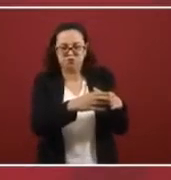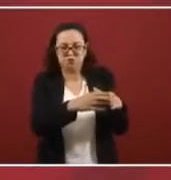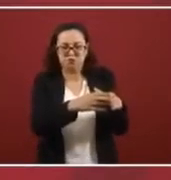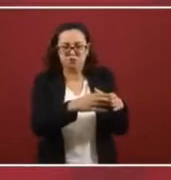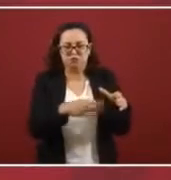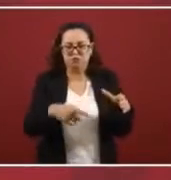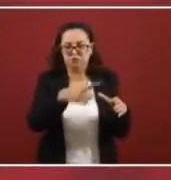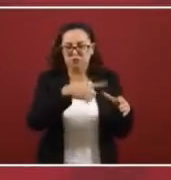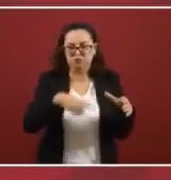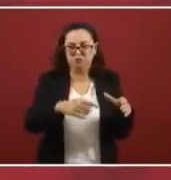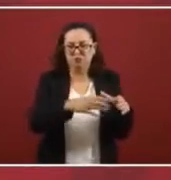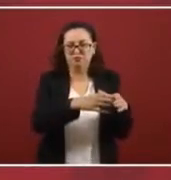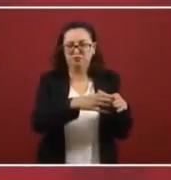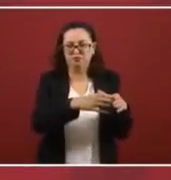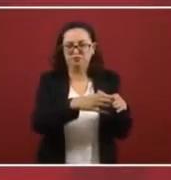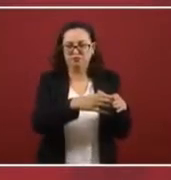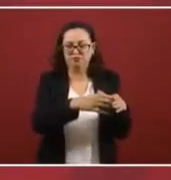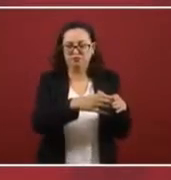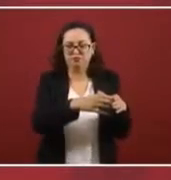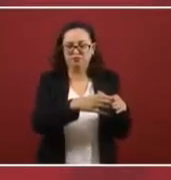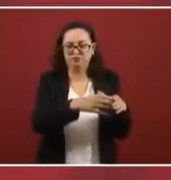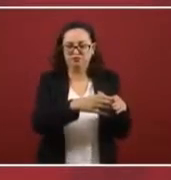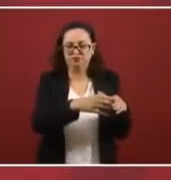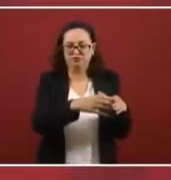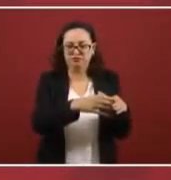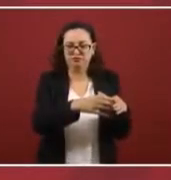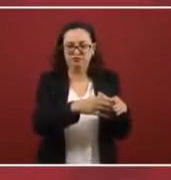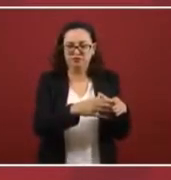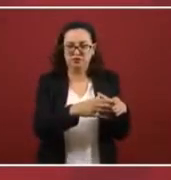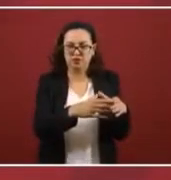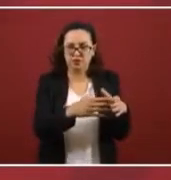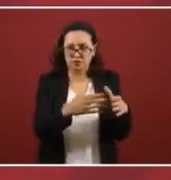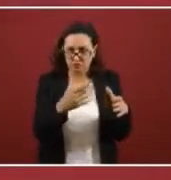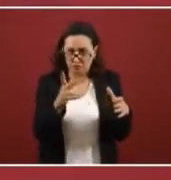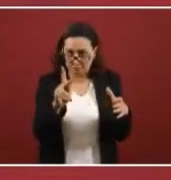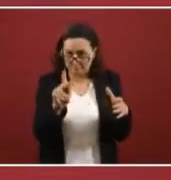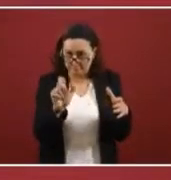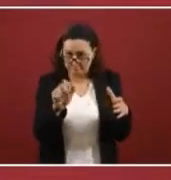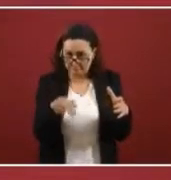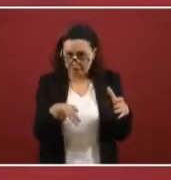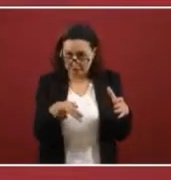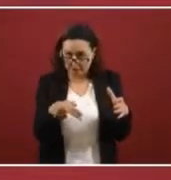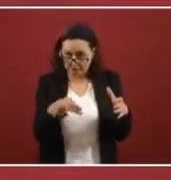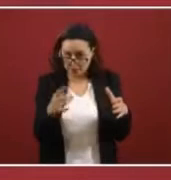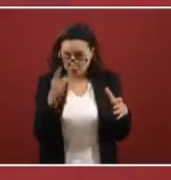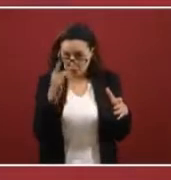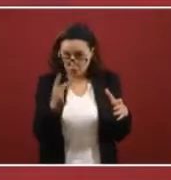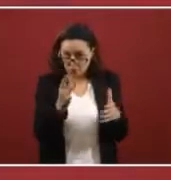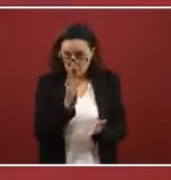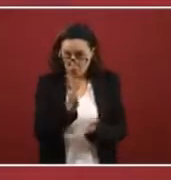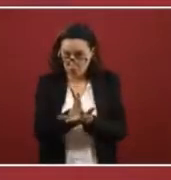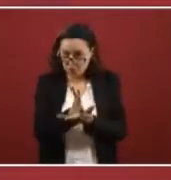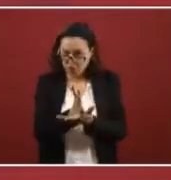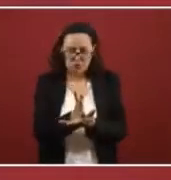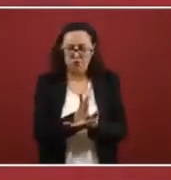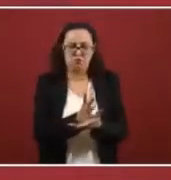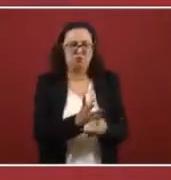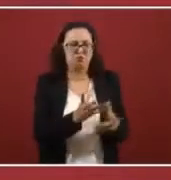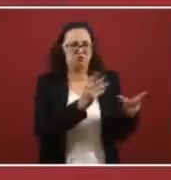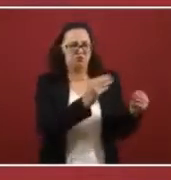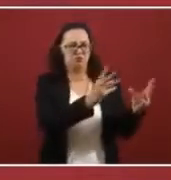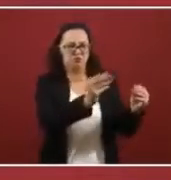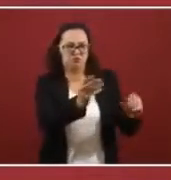not incluye solo only a PAN, but it's